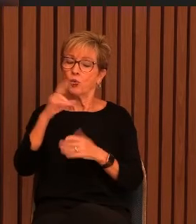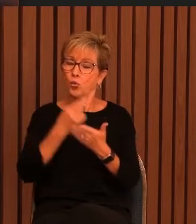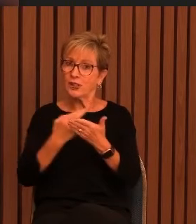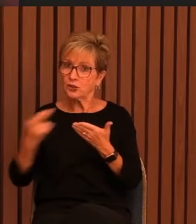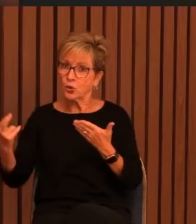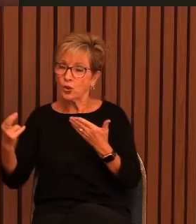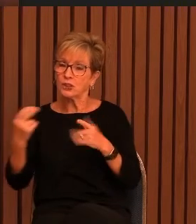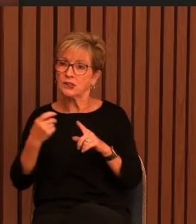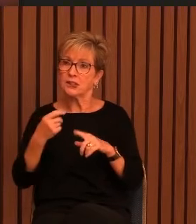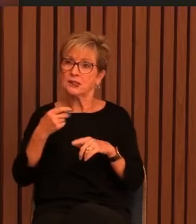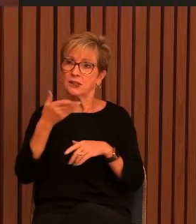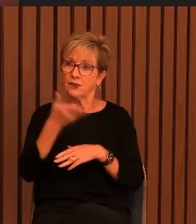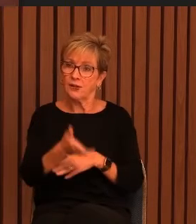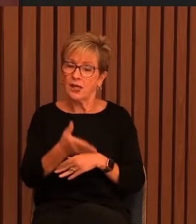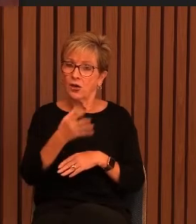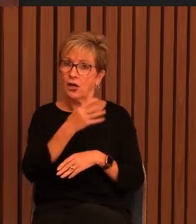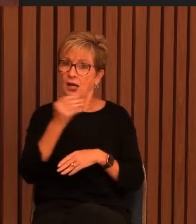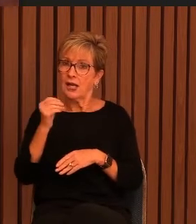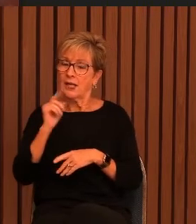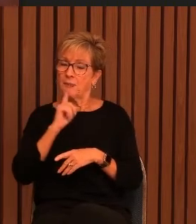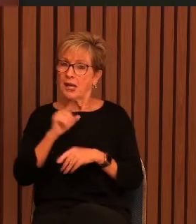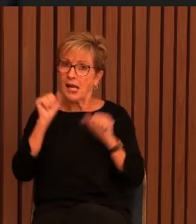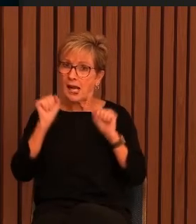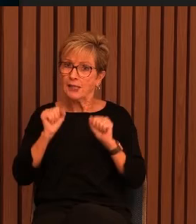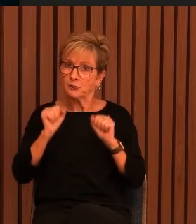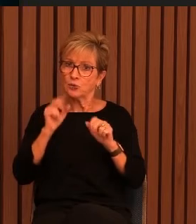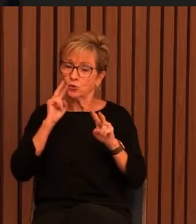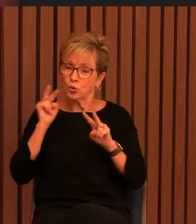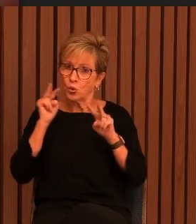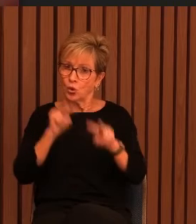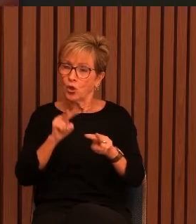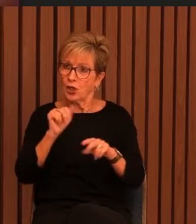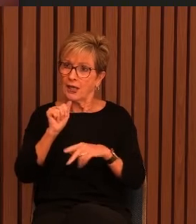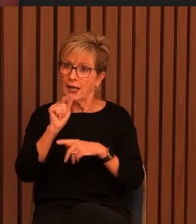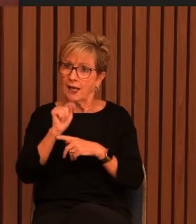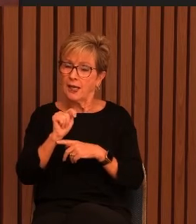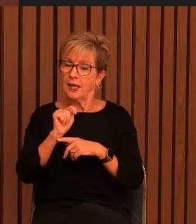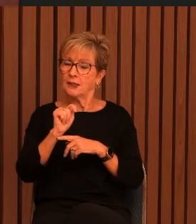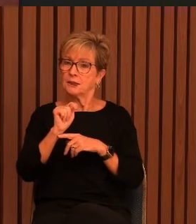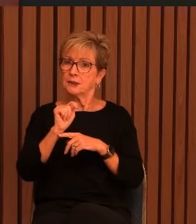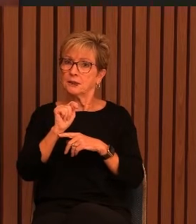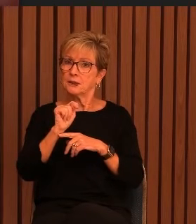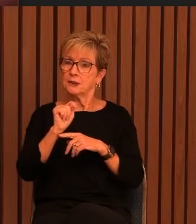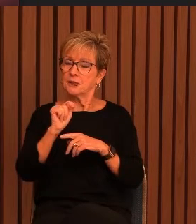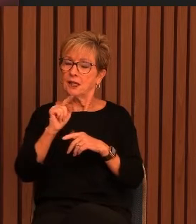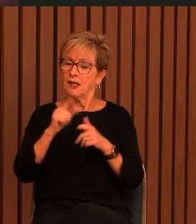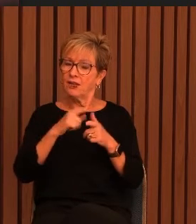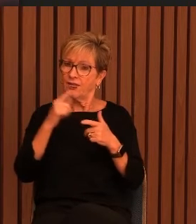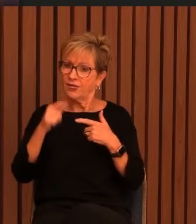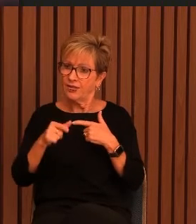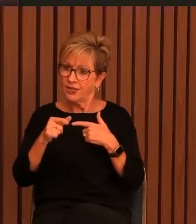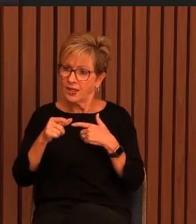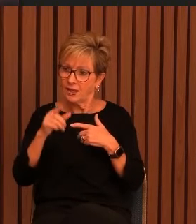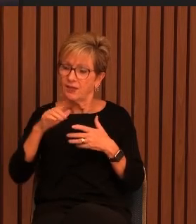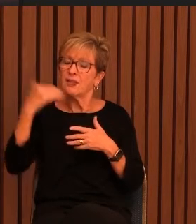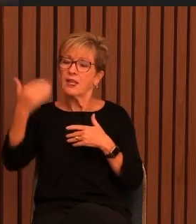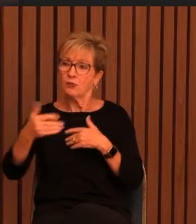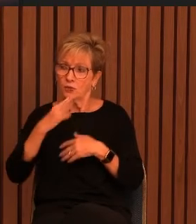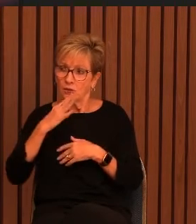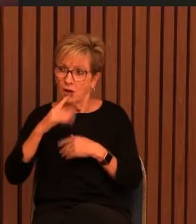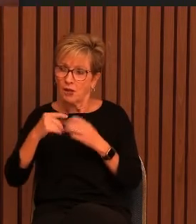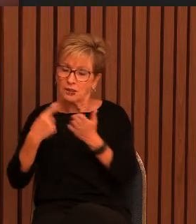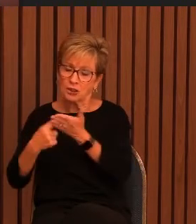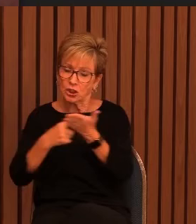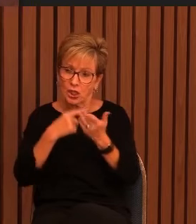from walls where you might actually be able to look up and find the answer if you don't know it. And it was a discussion